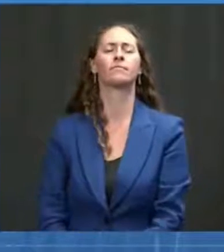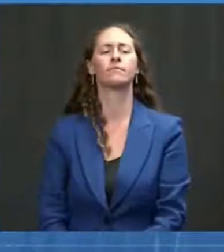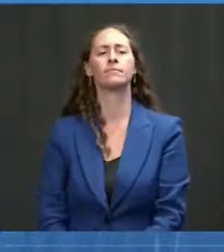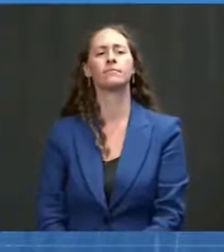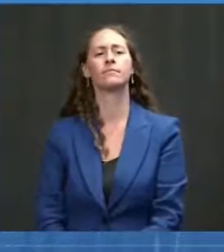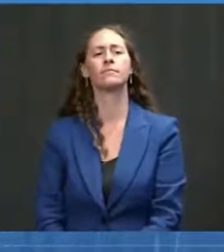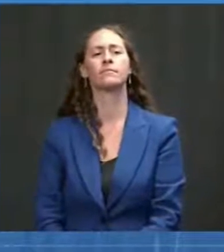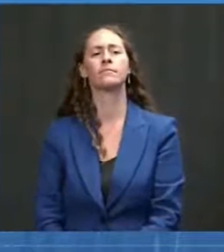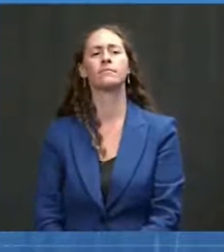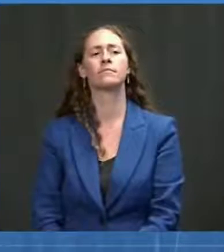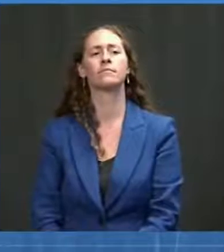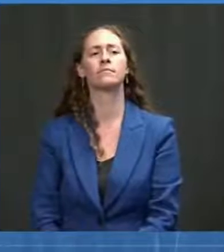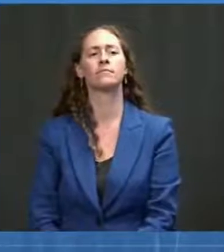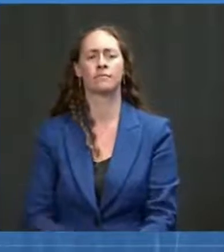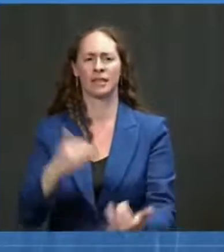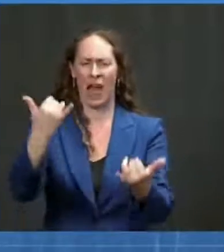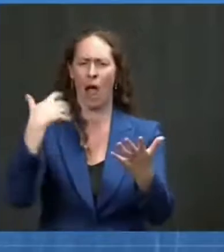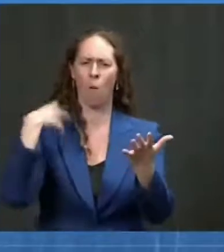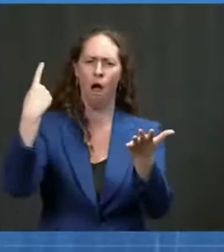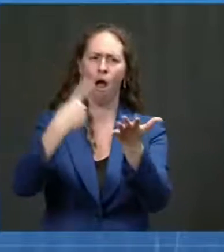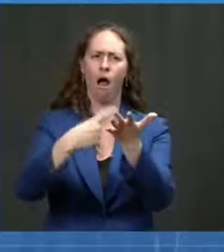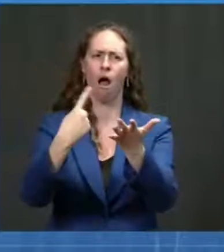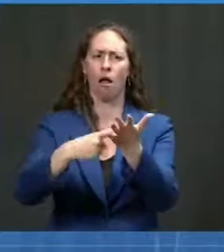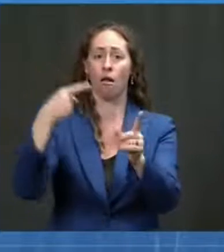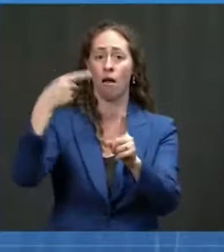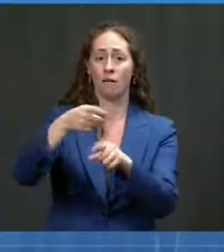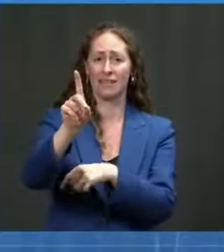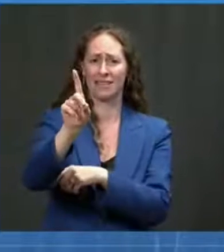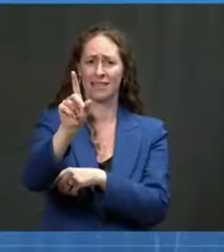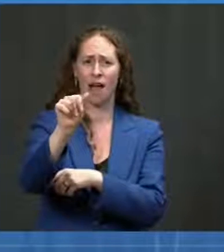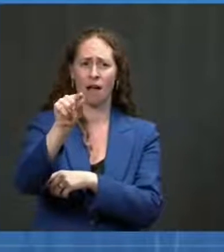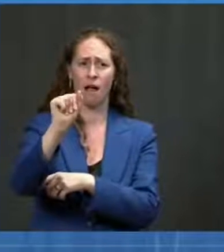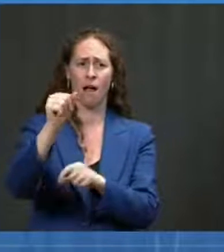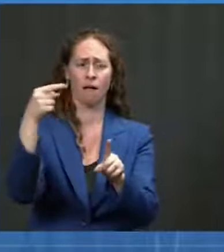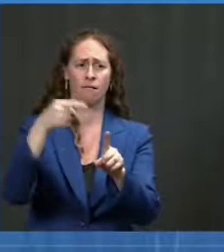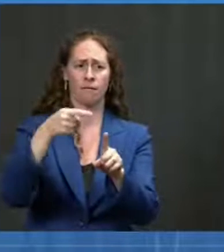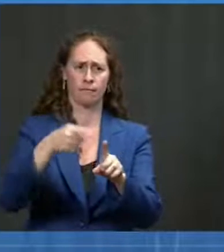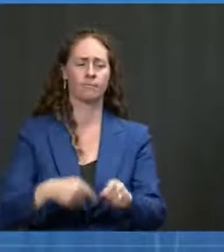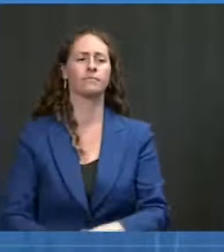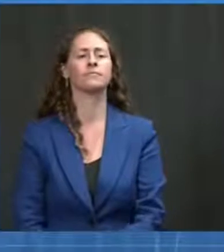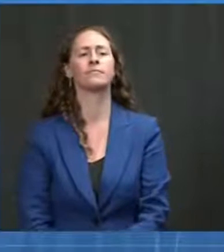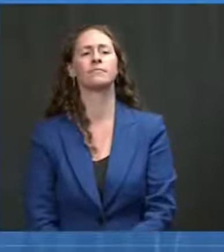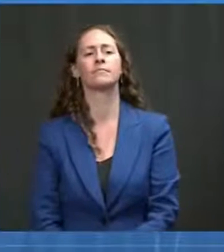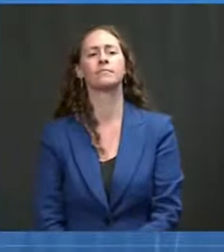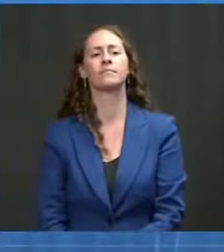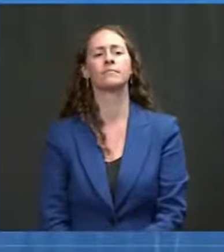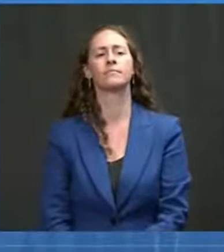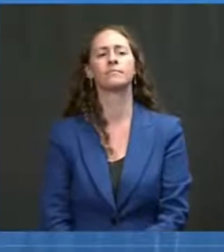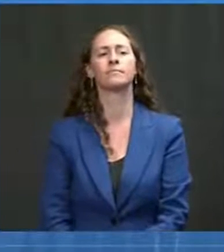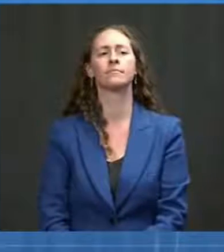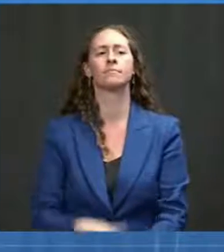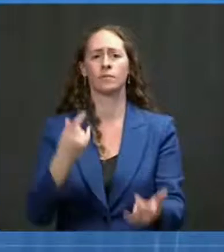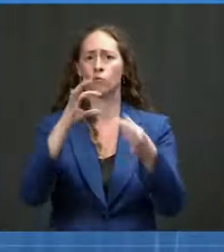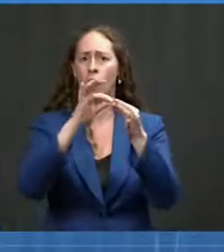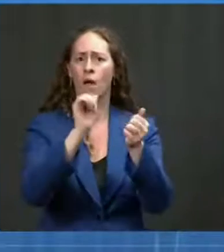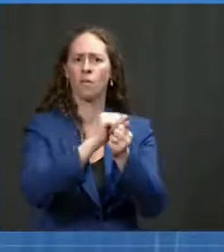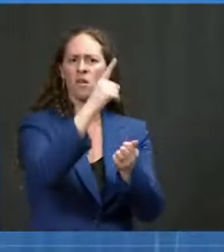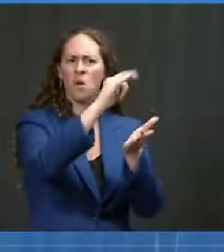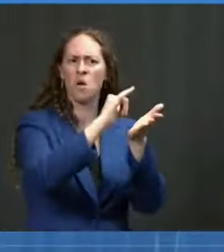the data. On this slide, you will see 2 studies, one from New York and one an analysis of data from the Mayo